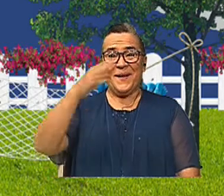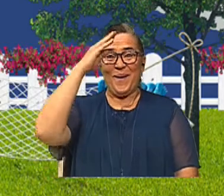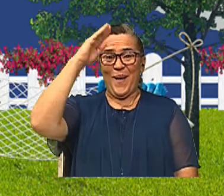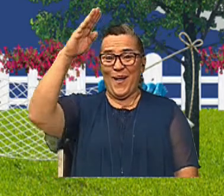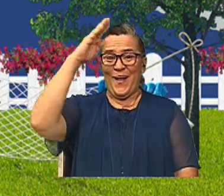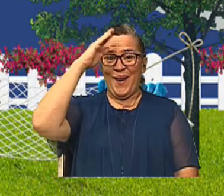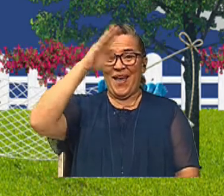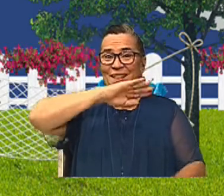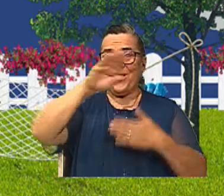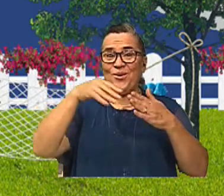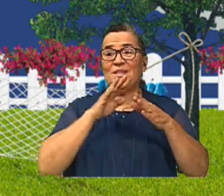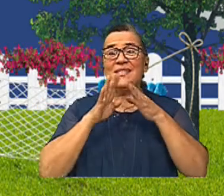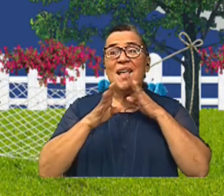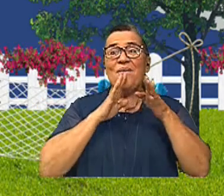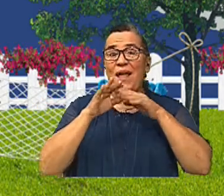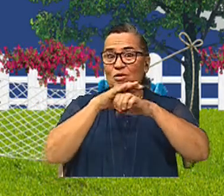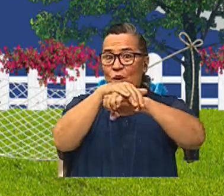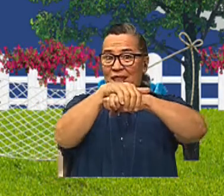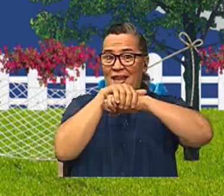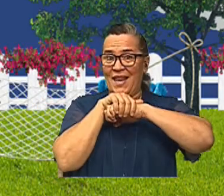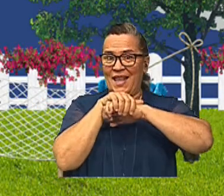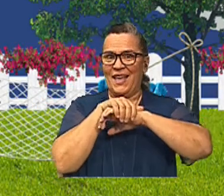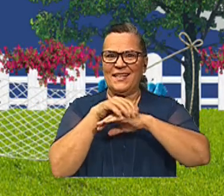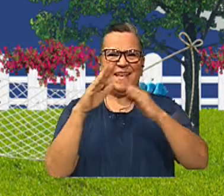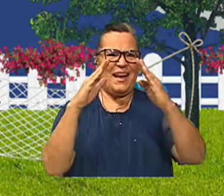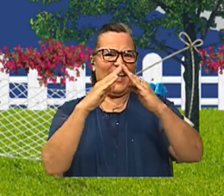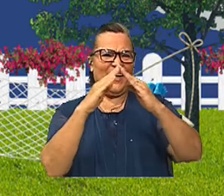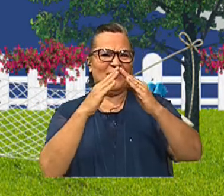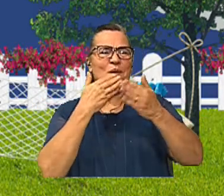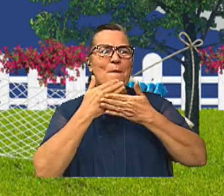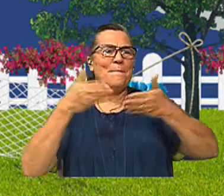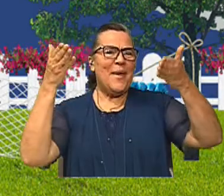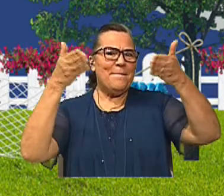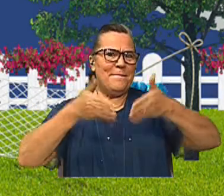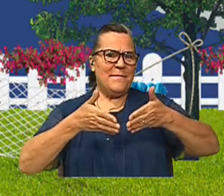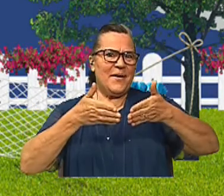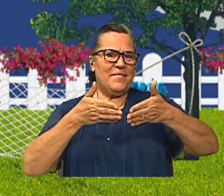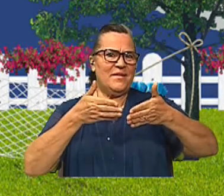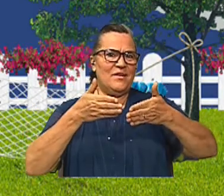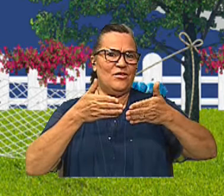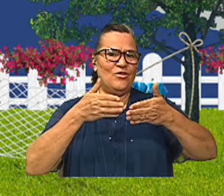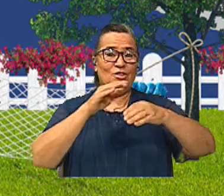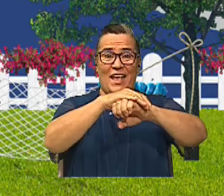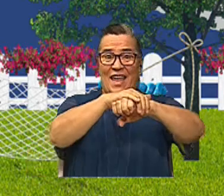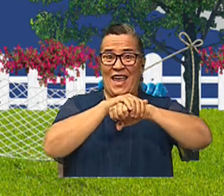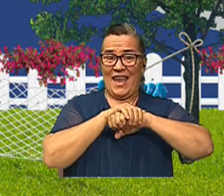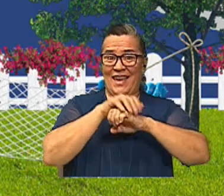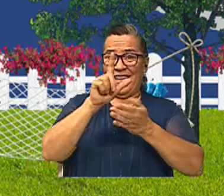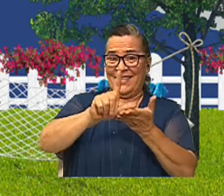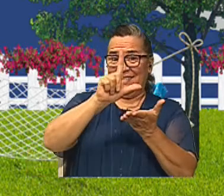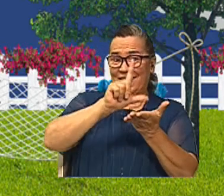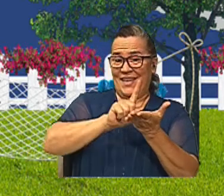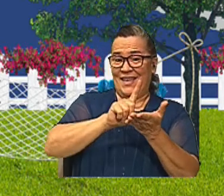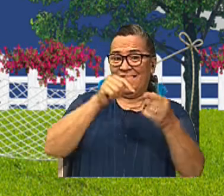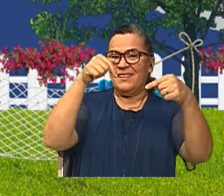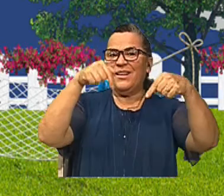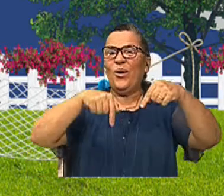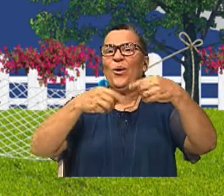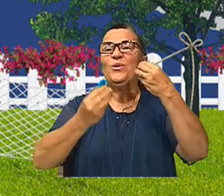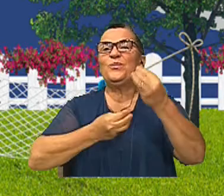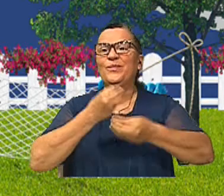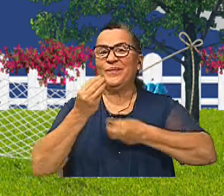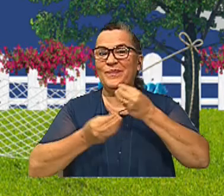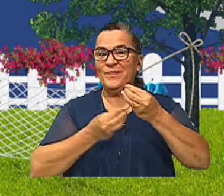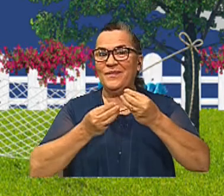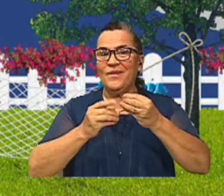Hello, everybody at home. Welcome to our English class. Today is going to be